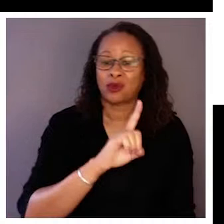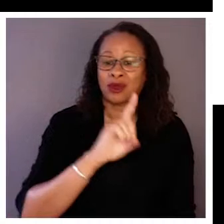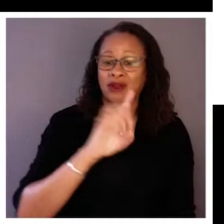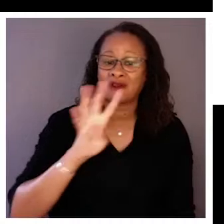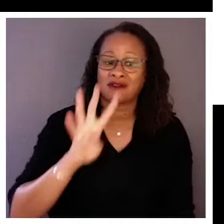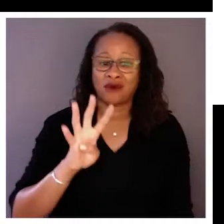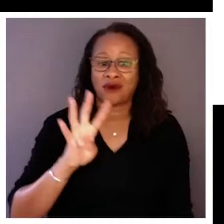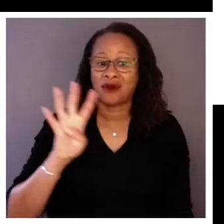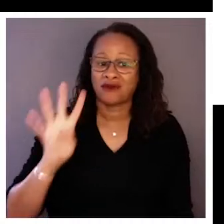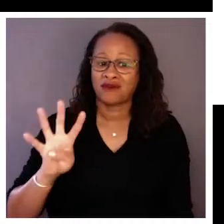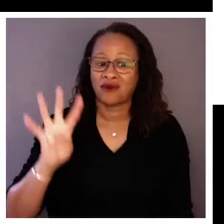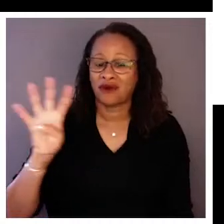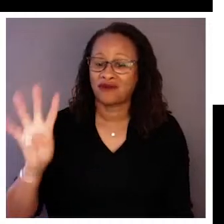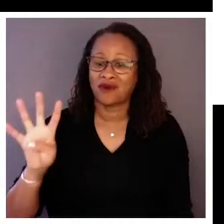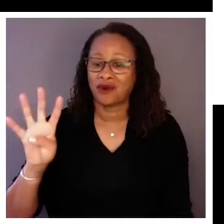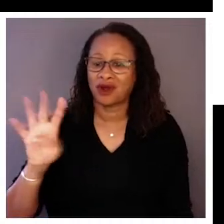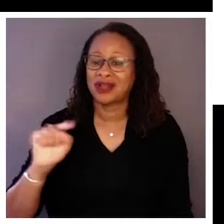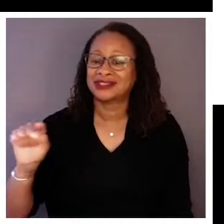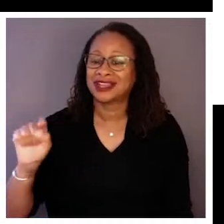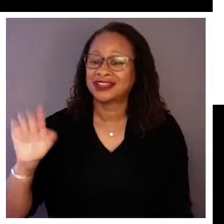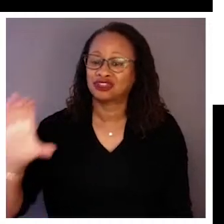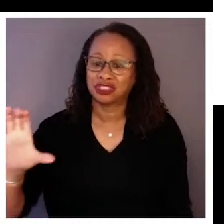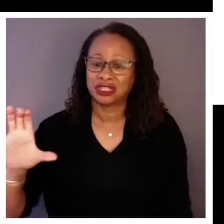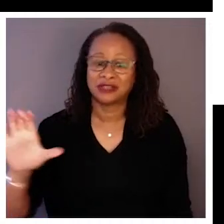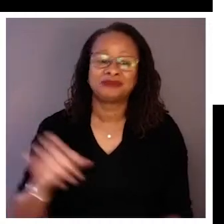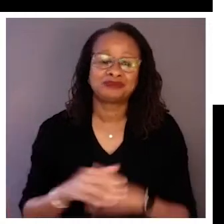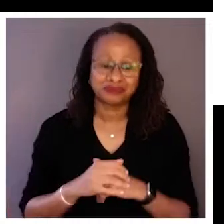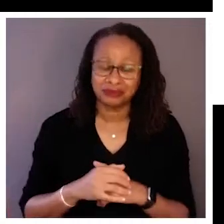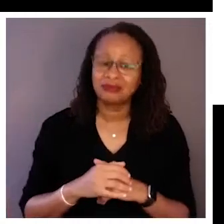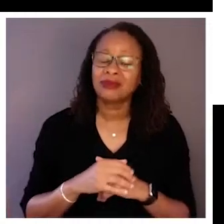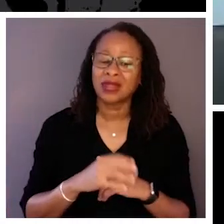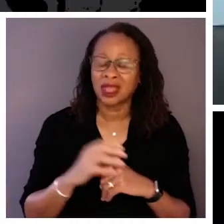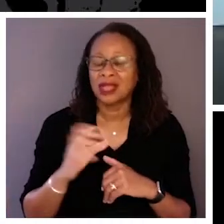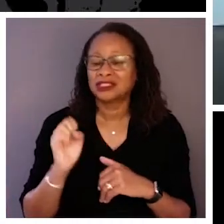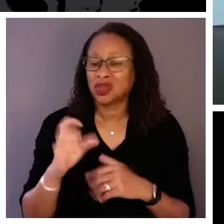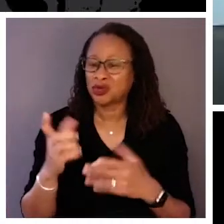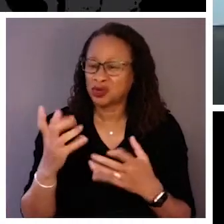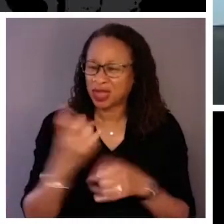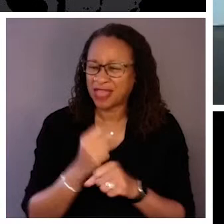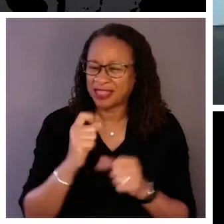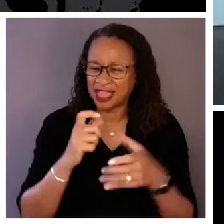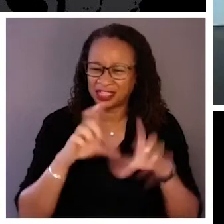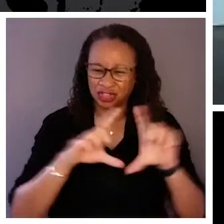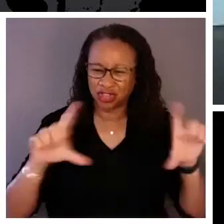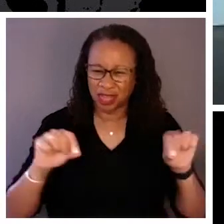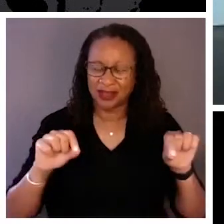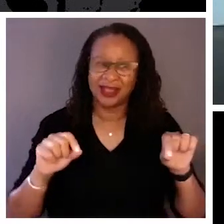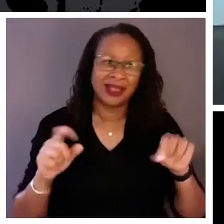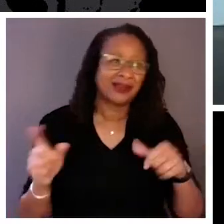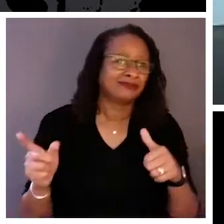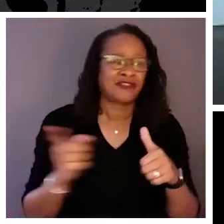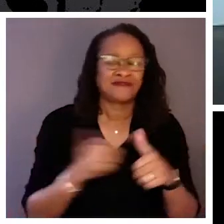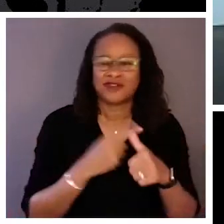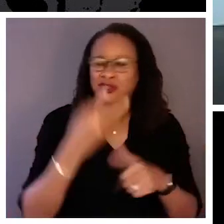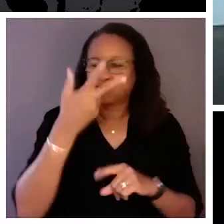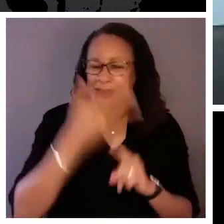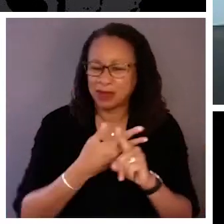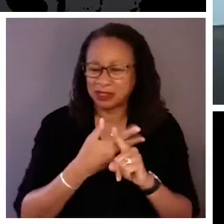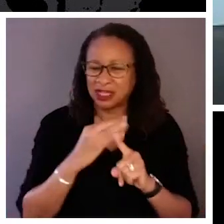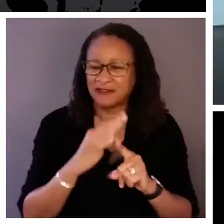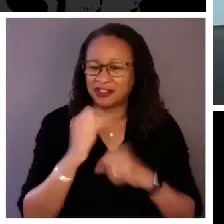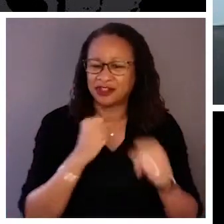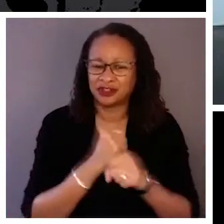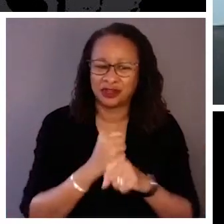payment, which came to you probably somewhere in the first quarter of the year. Most people got $1,400. You probably